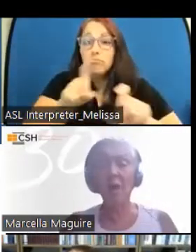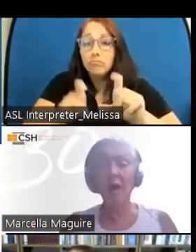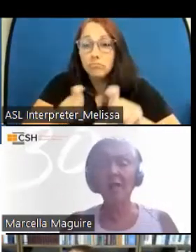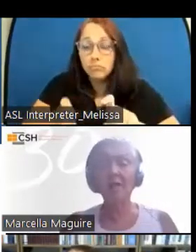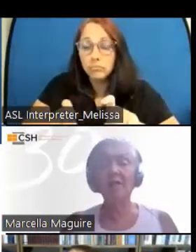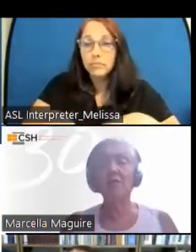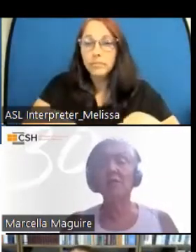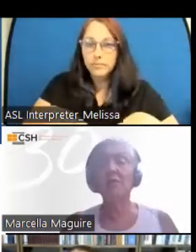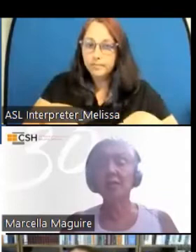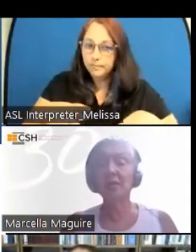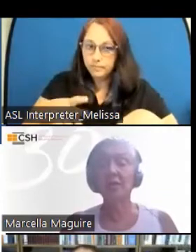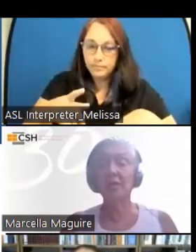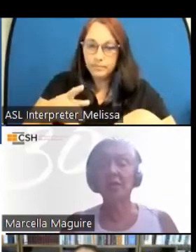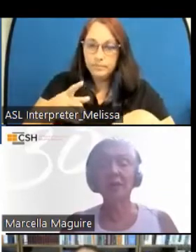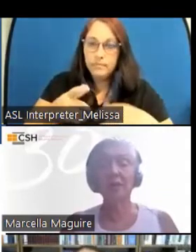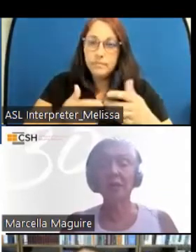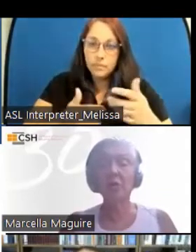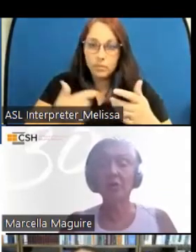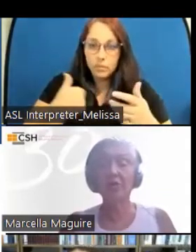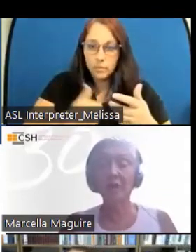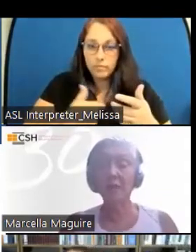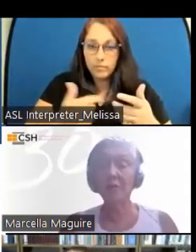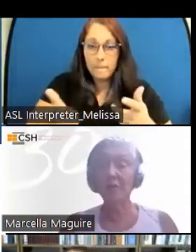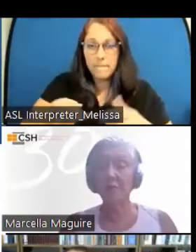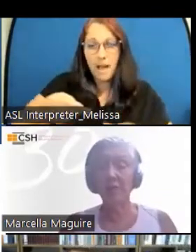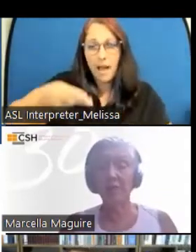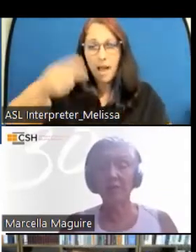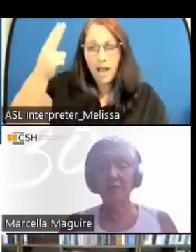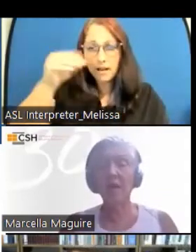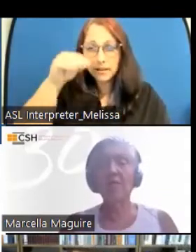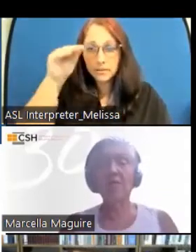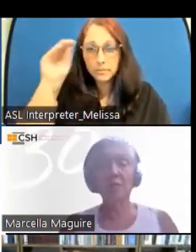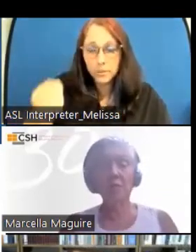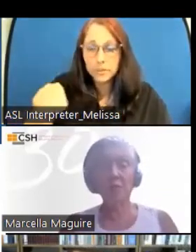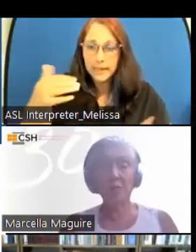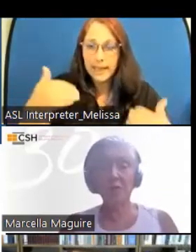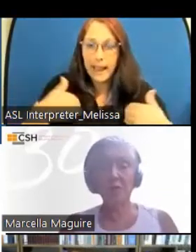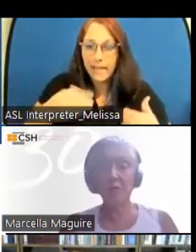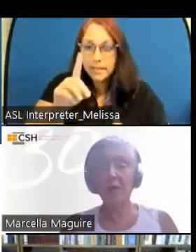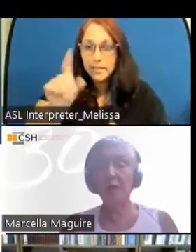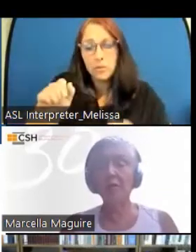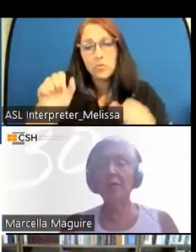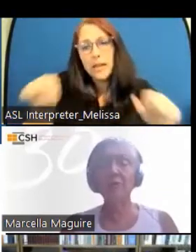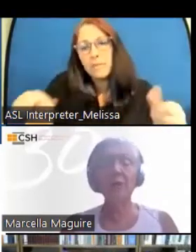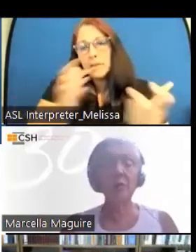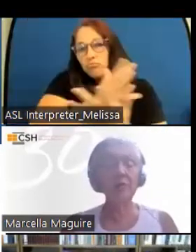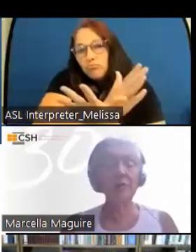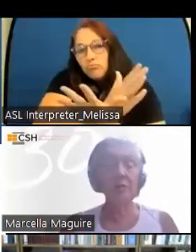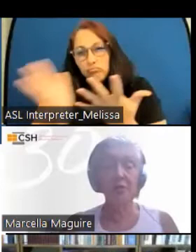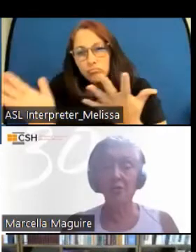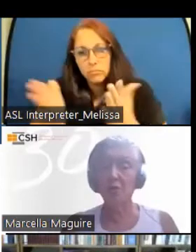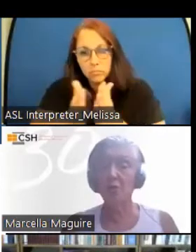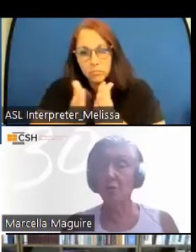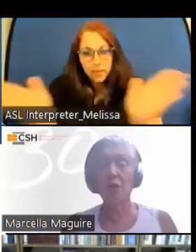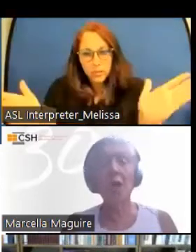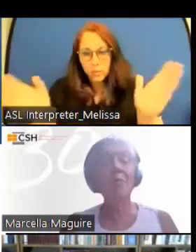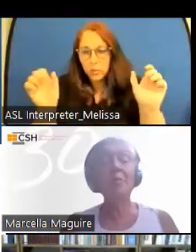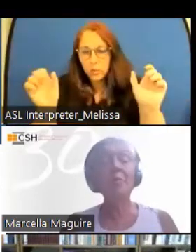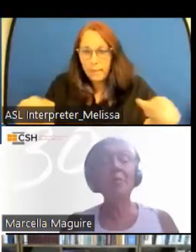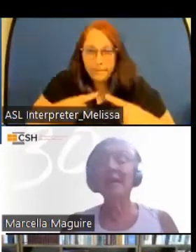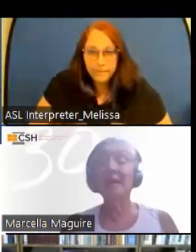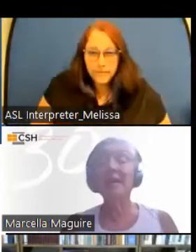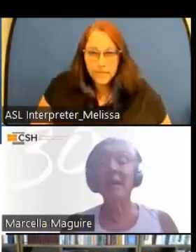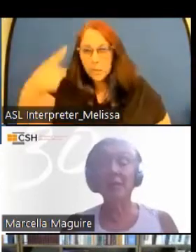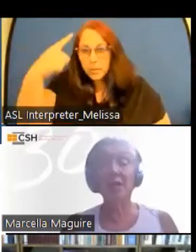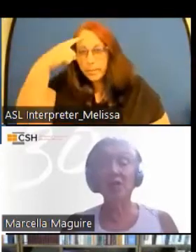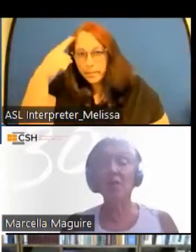very broadly. This could be physical, this could be intellectual or developmental disabilities. This could be people with serious mental illness, people with substance use disorders, people